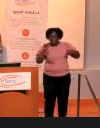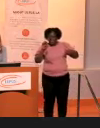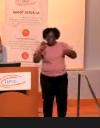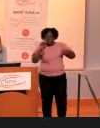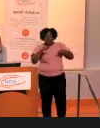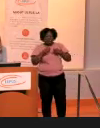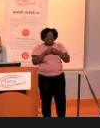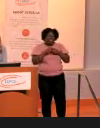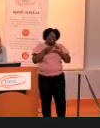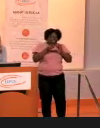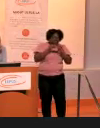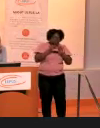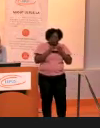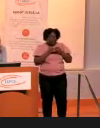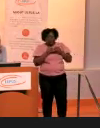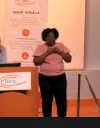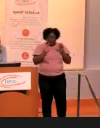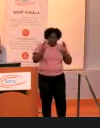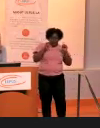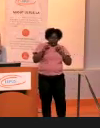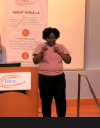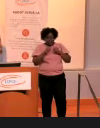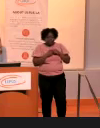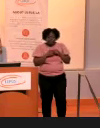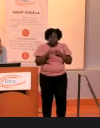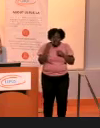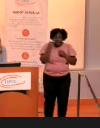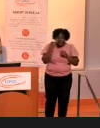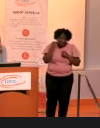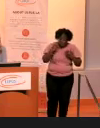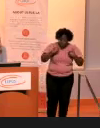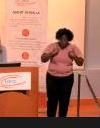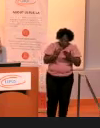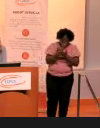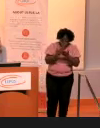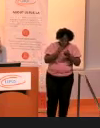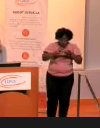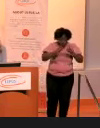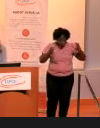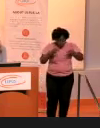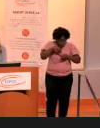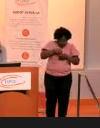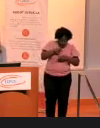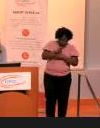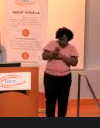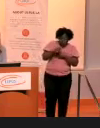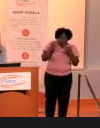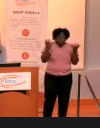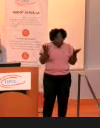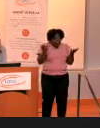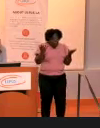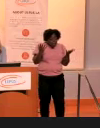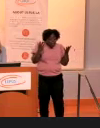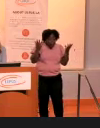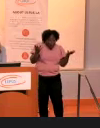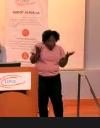the quantification that I was talking about. So if you have a new onset of protein in your urine, or if you're